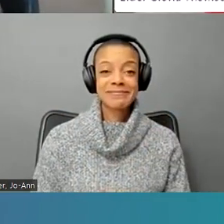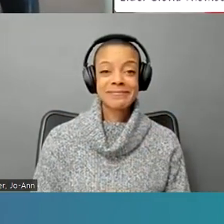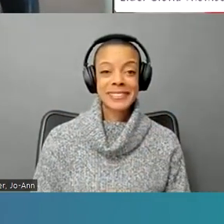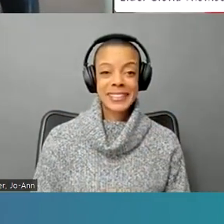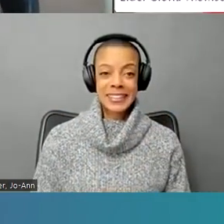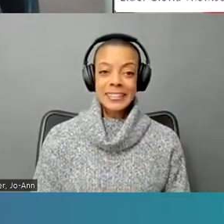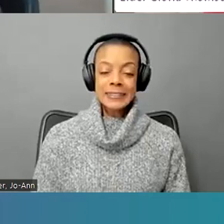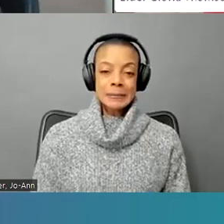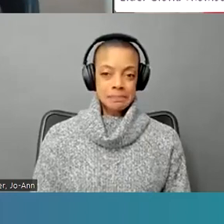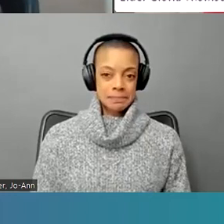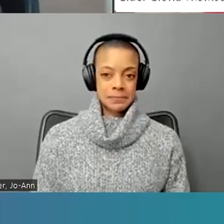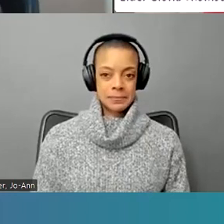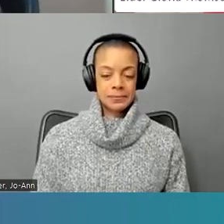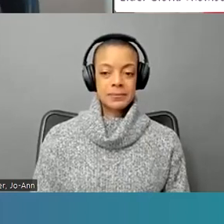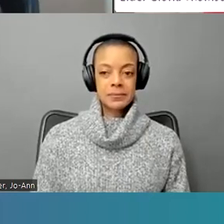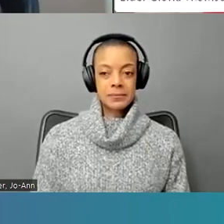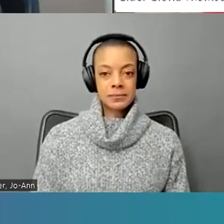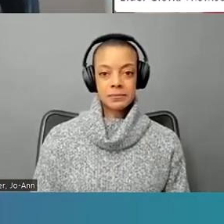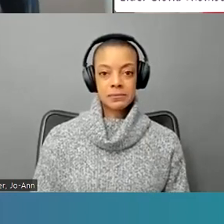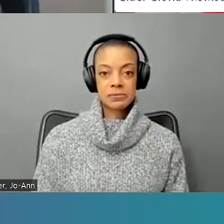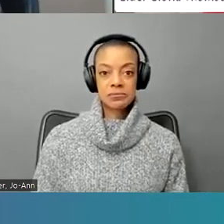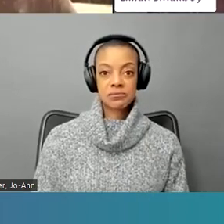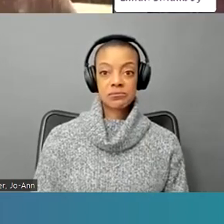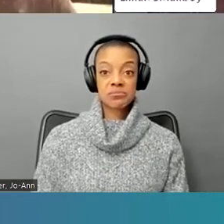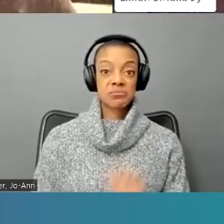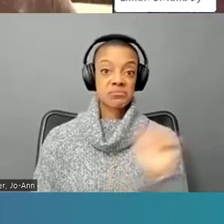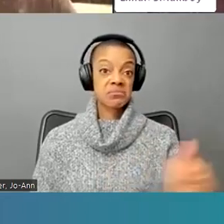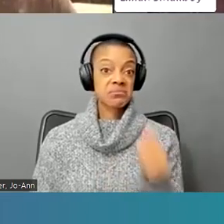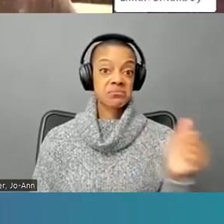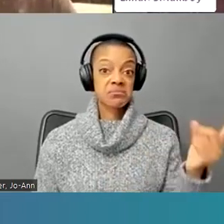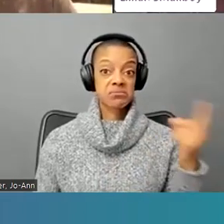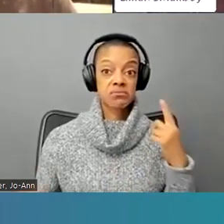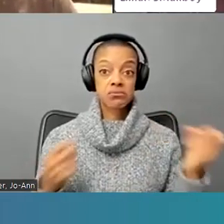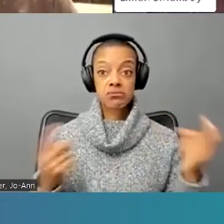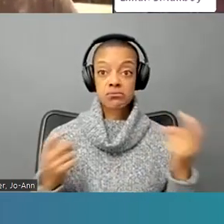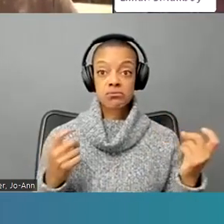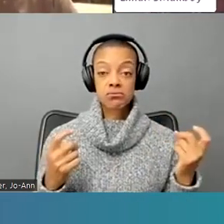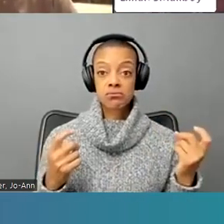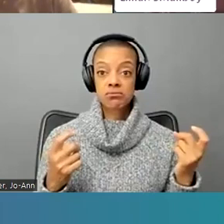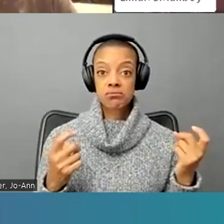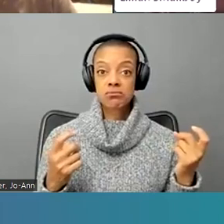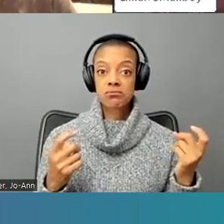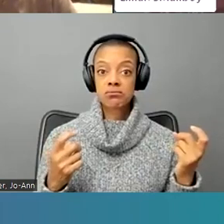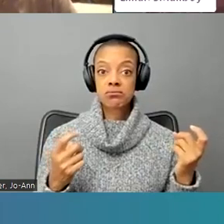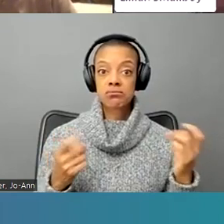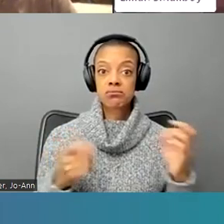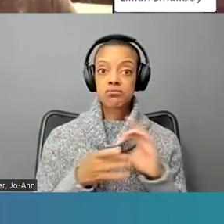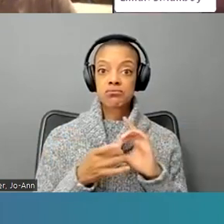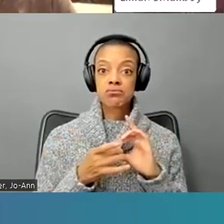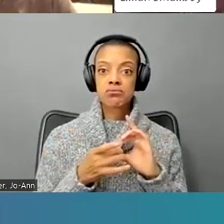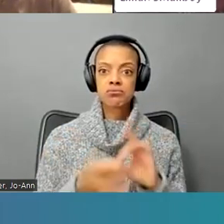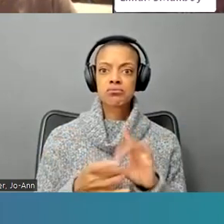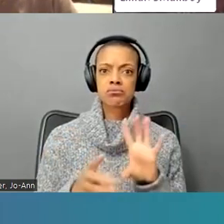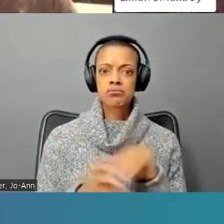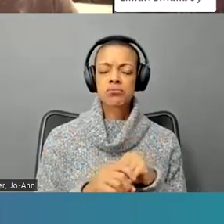So I don't know if there are any other questions about engaging. We've talked